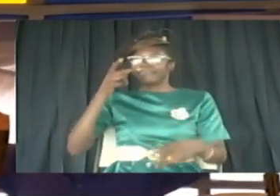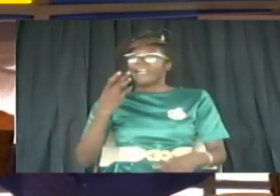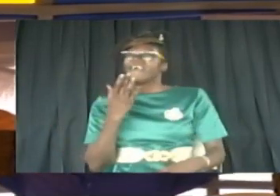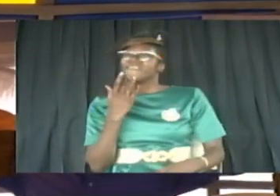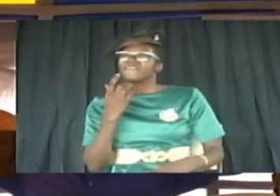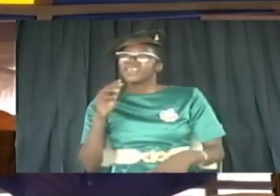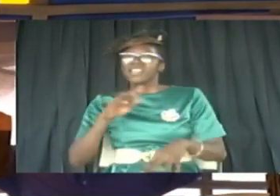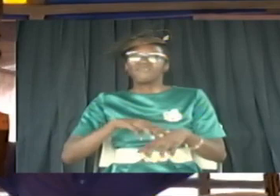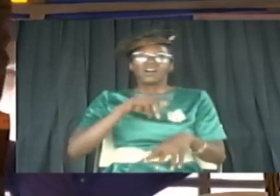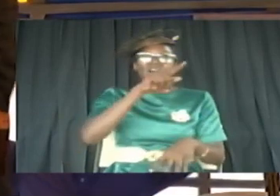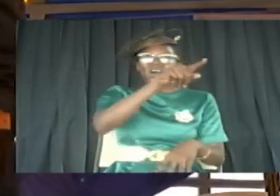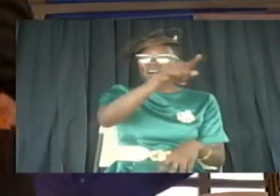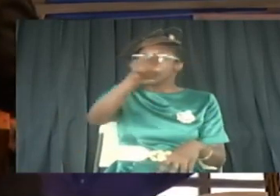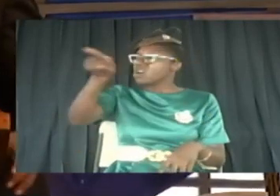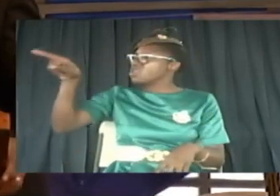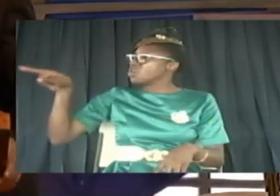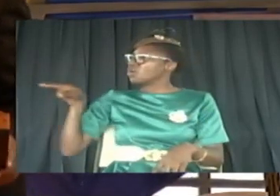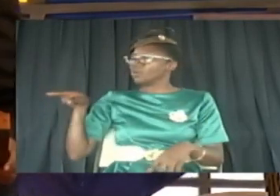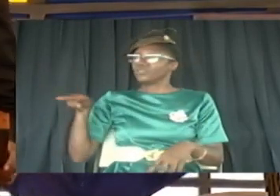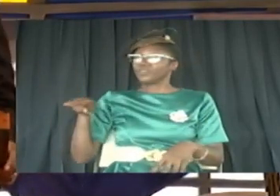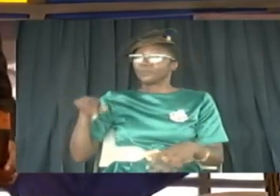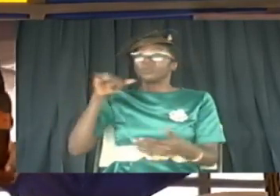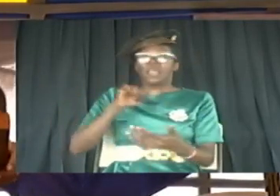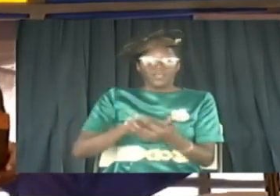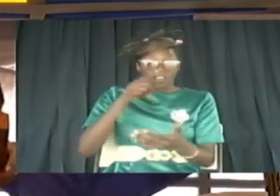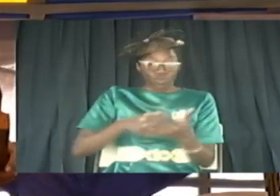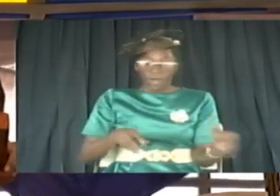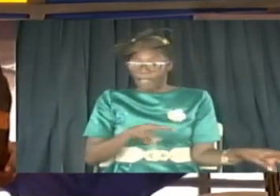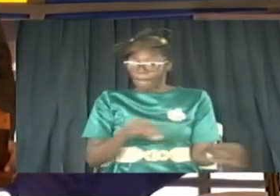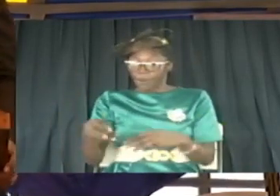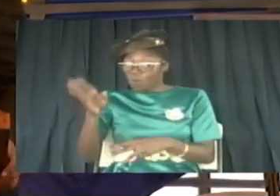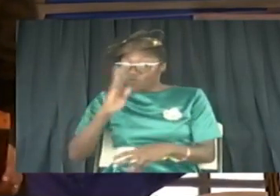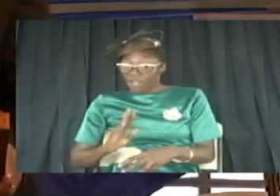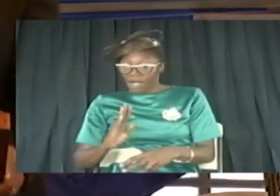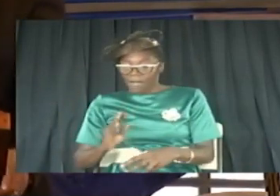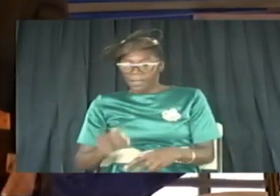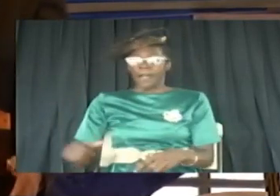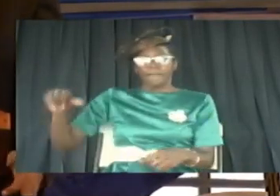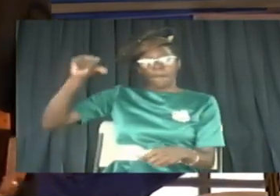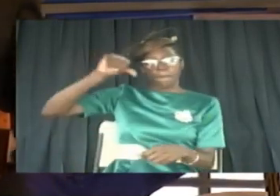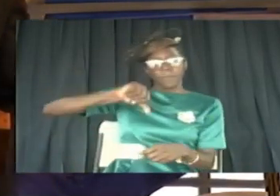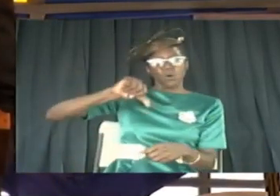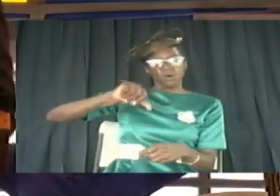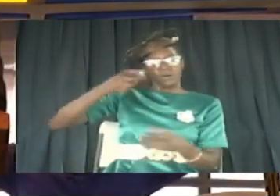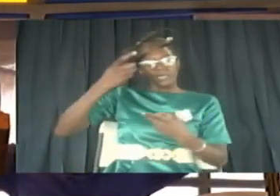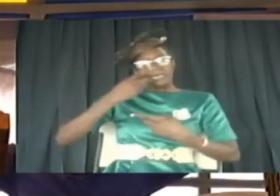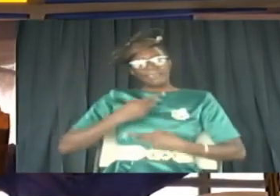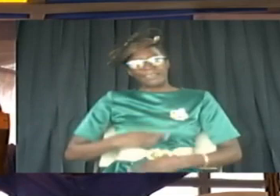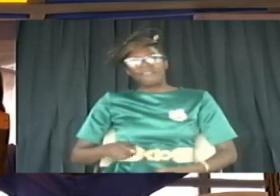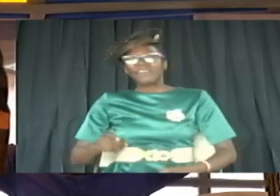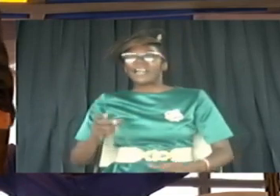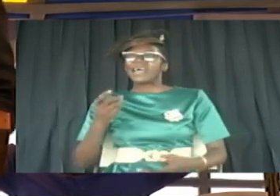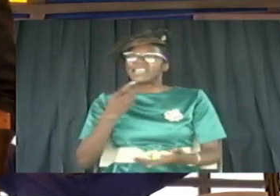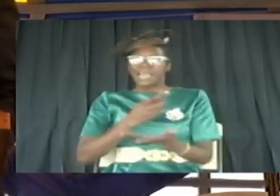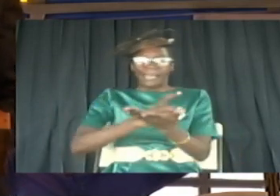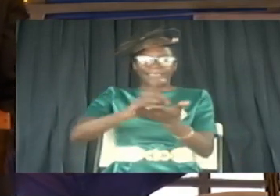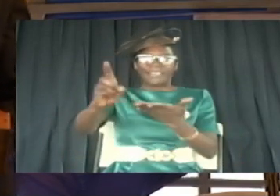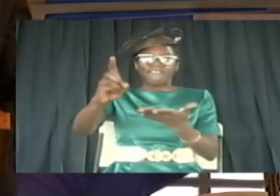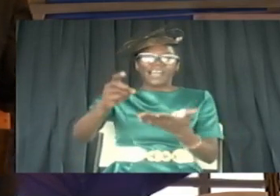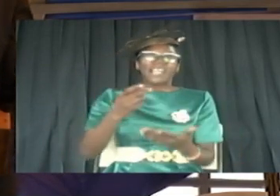we praise the Lord? That is what moves God to pouring out his divine favor upon us.